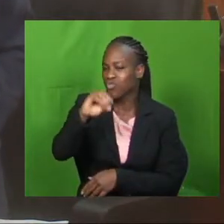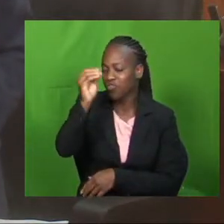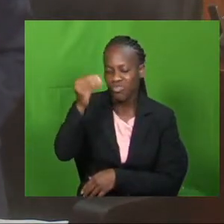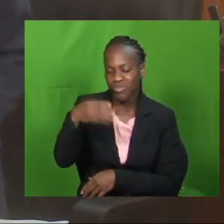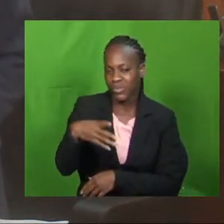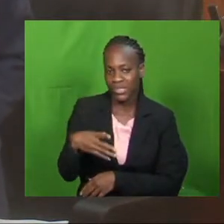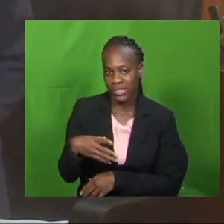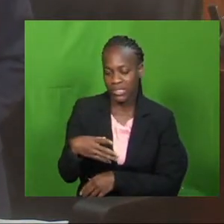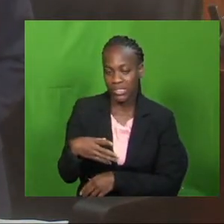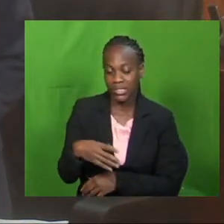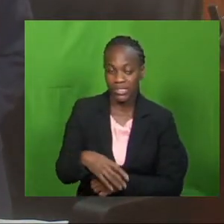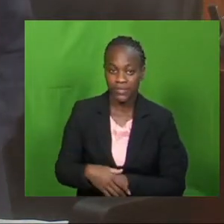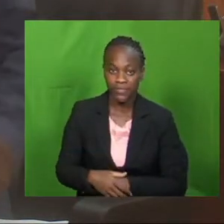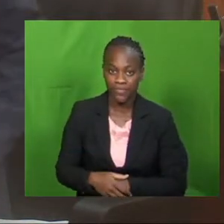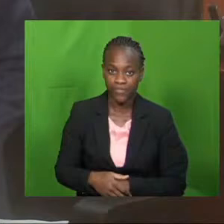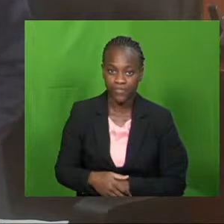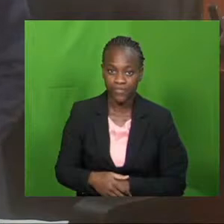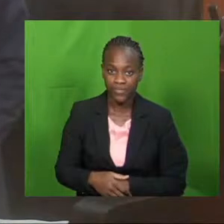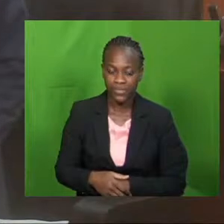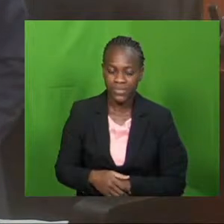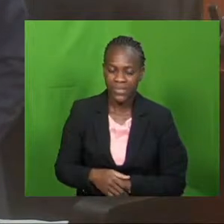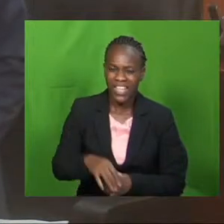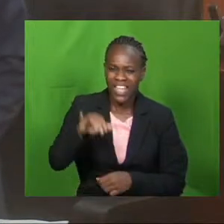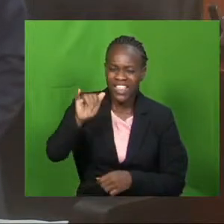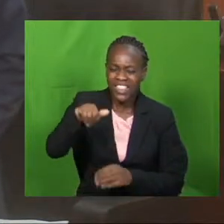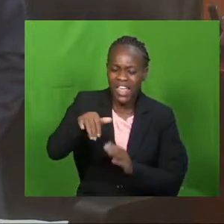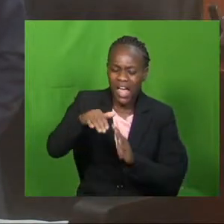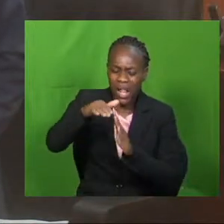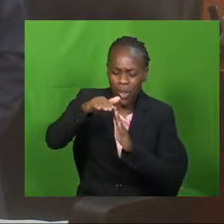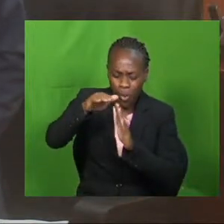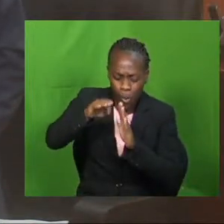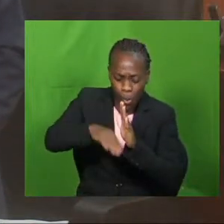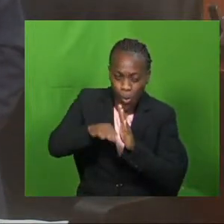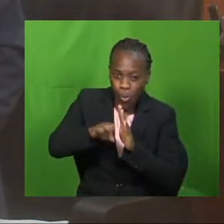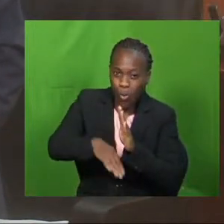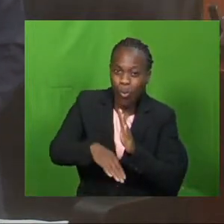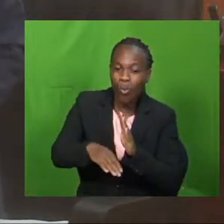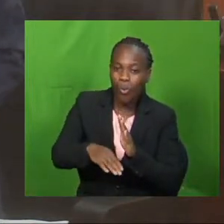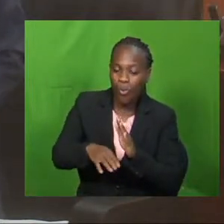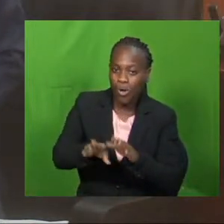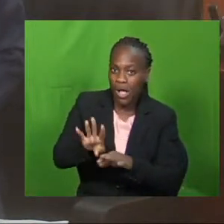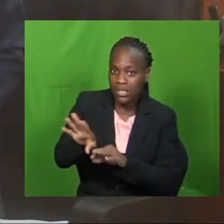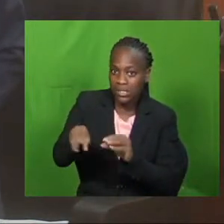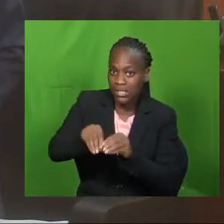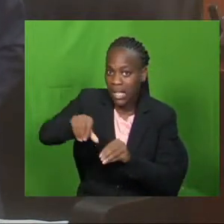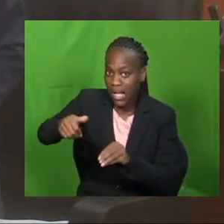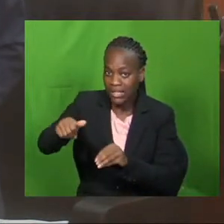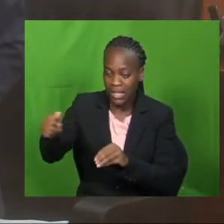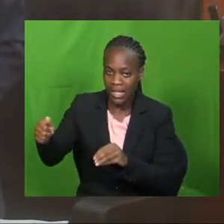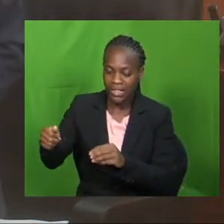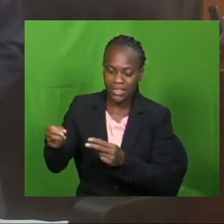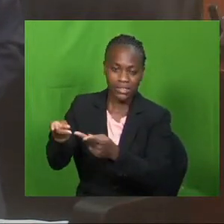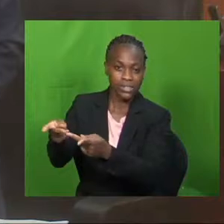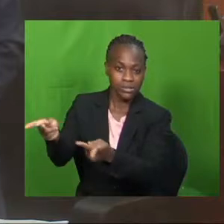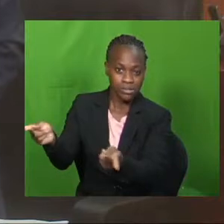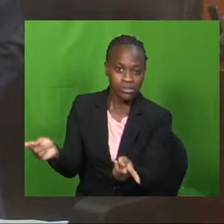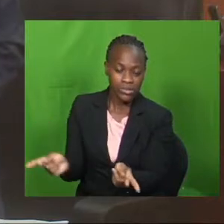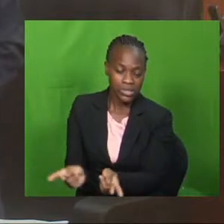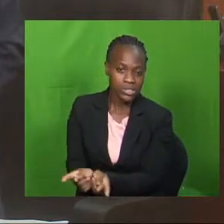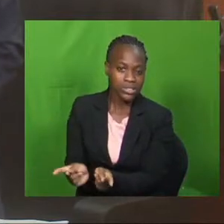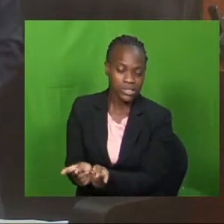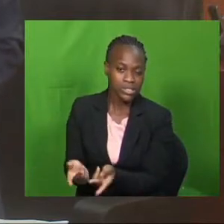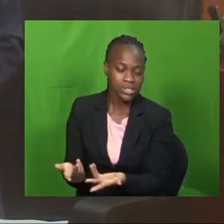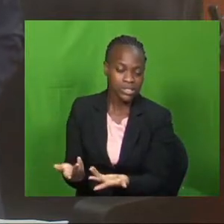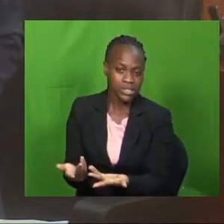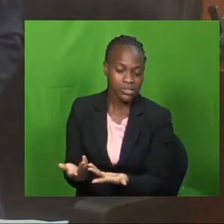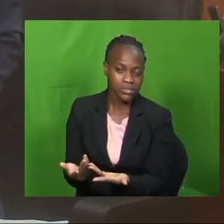trade, significantly lower than what obtains in all the other regions. Therefore, it